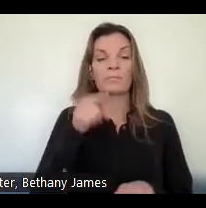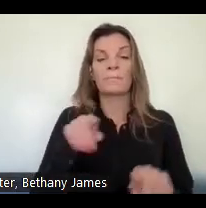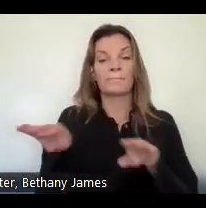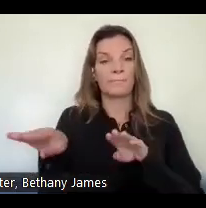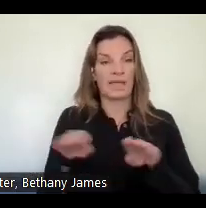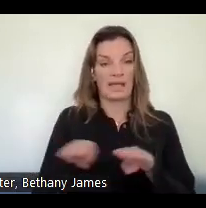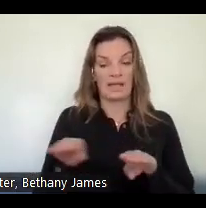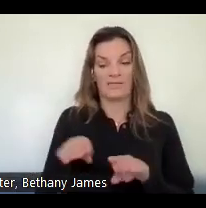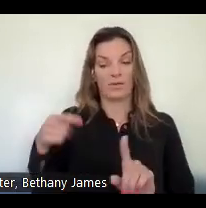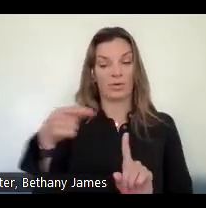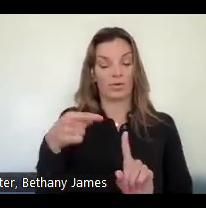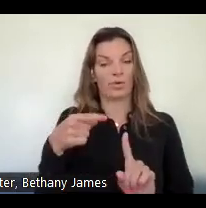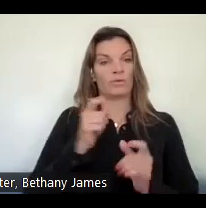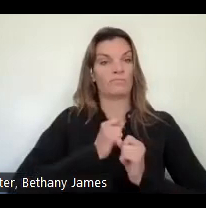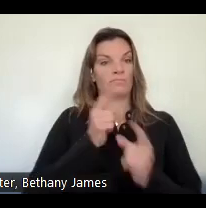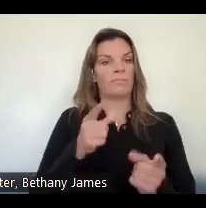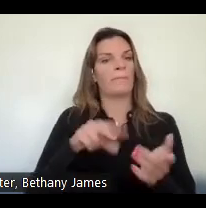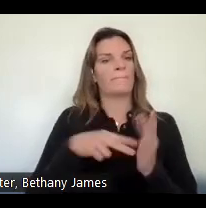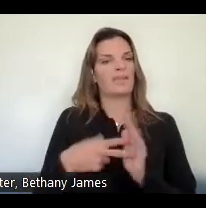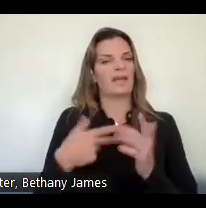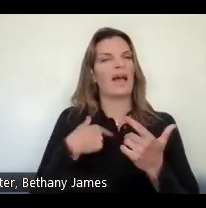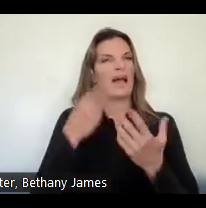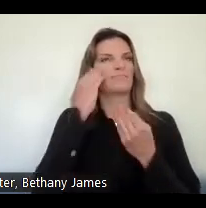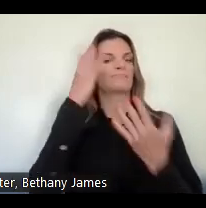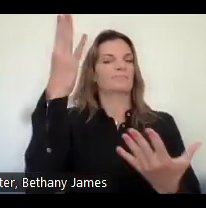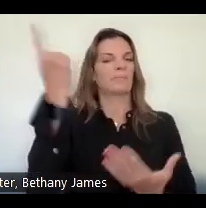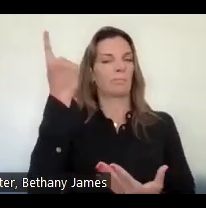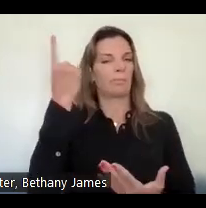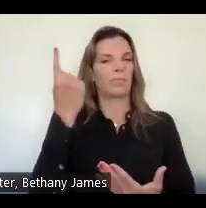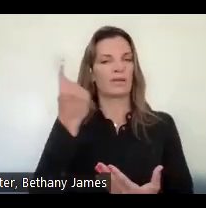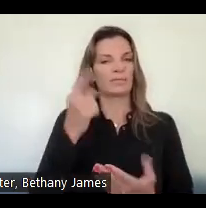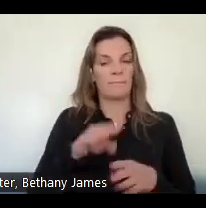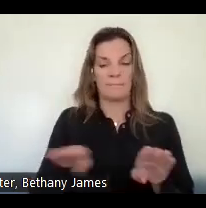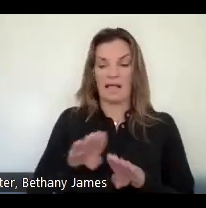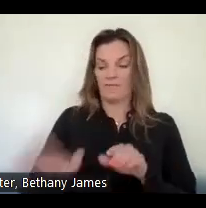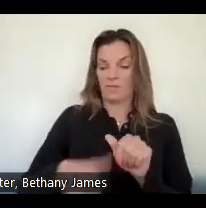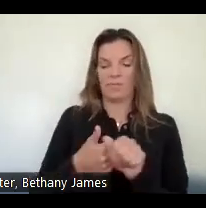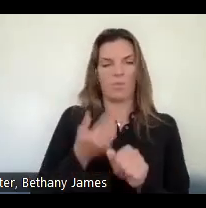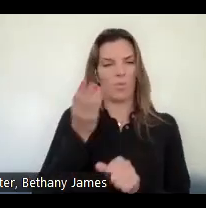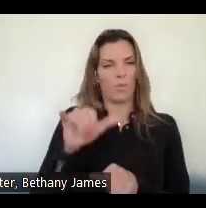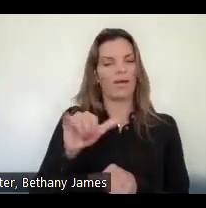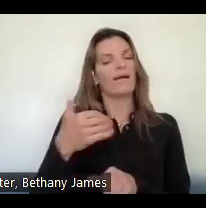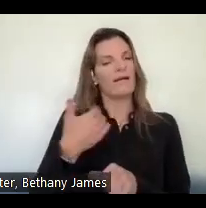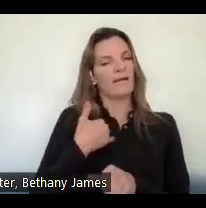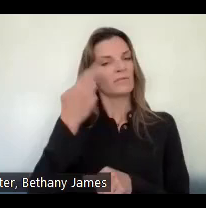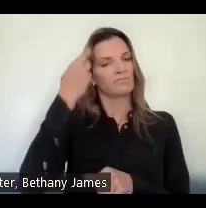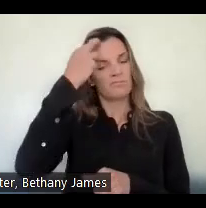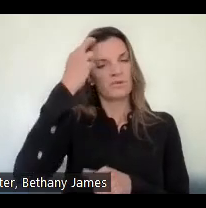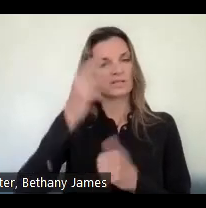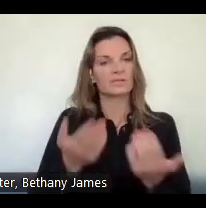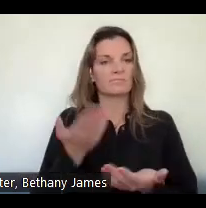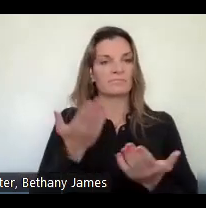is communicating something. Behavior has a reason. It may be that it is meeting